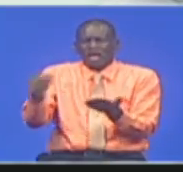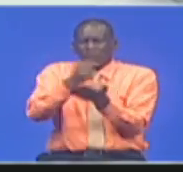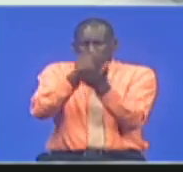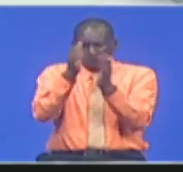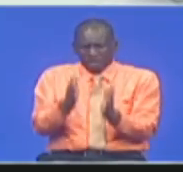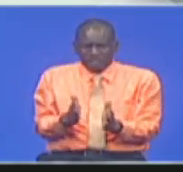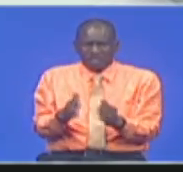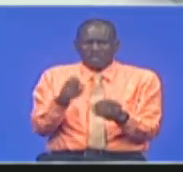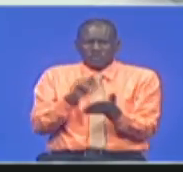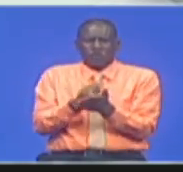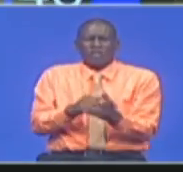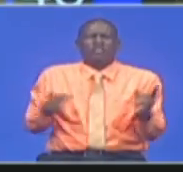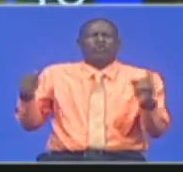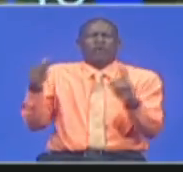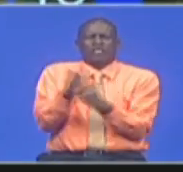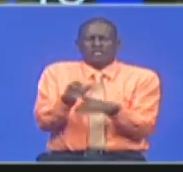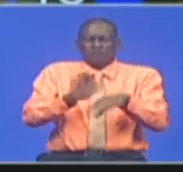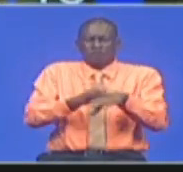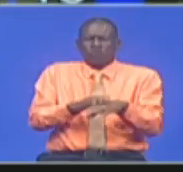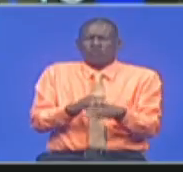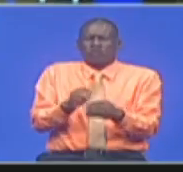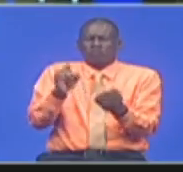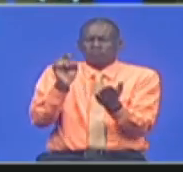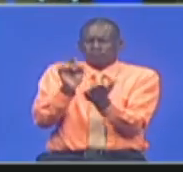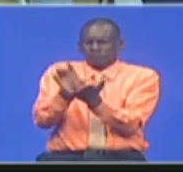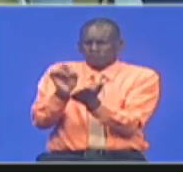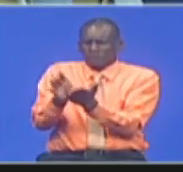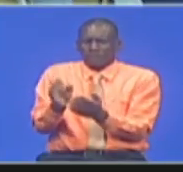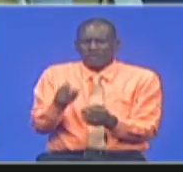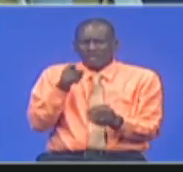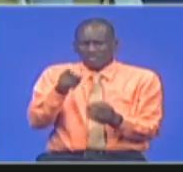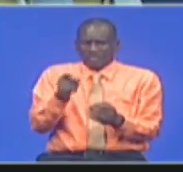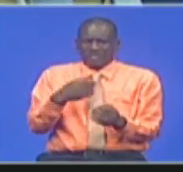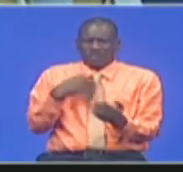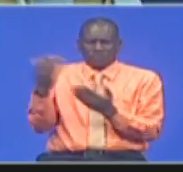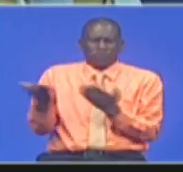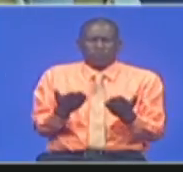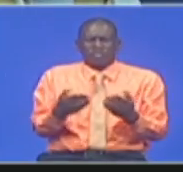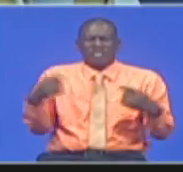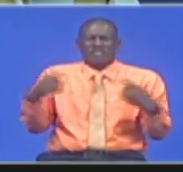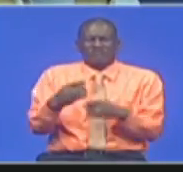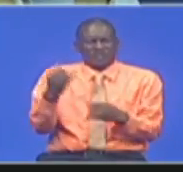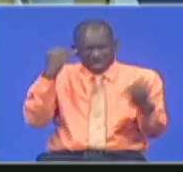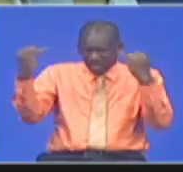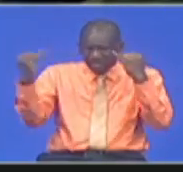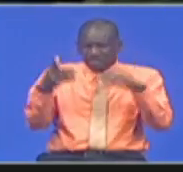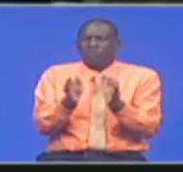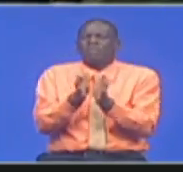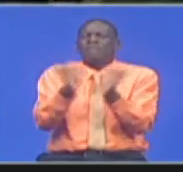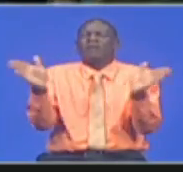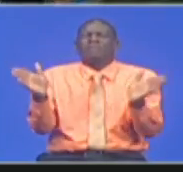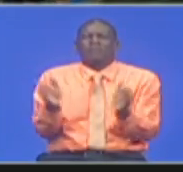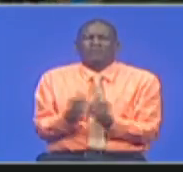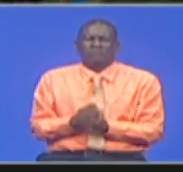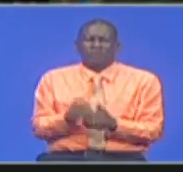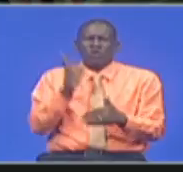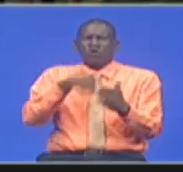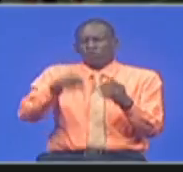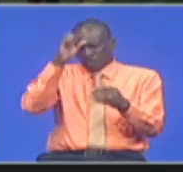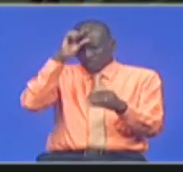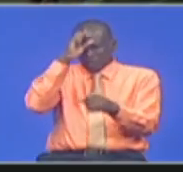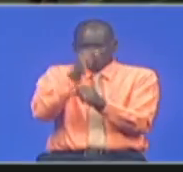effort to achieve smooth redundancy. This has raised divided views from the public. What the government has done